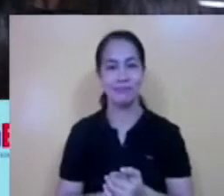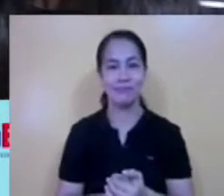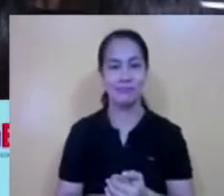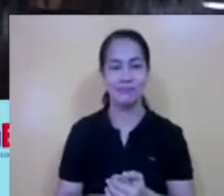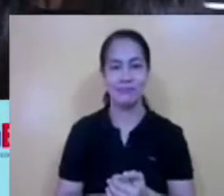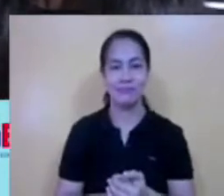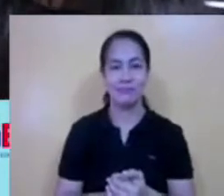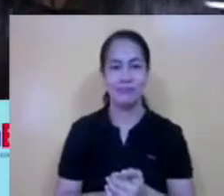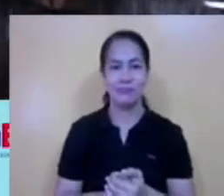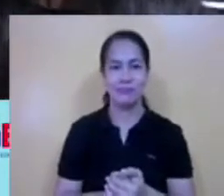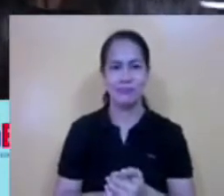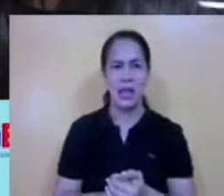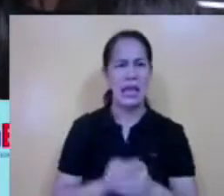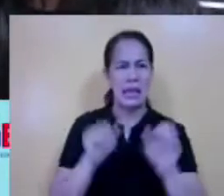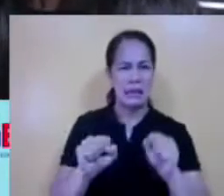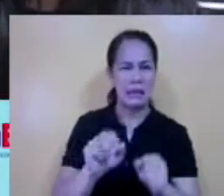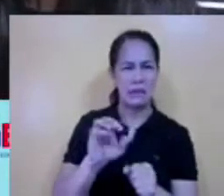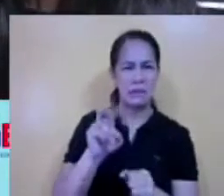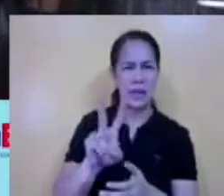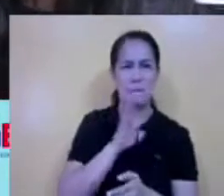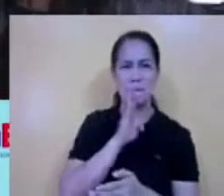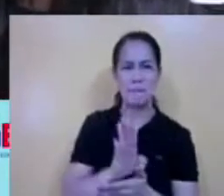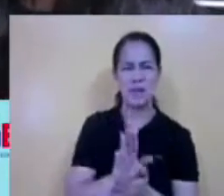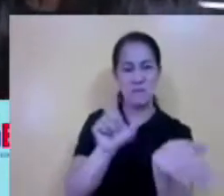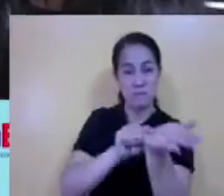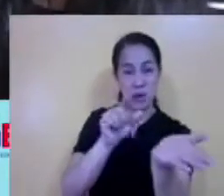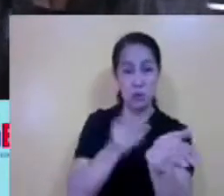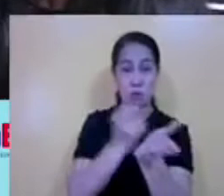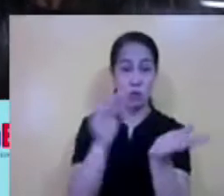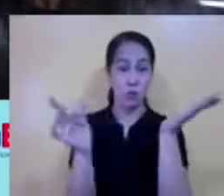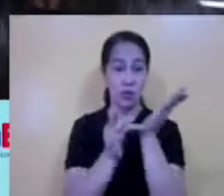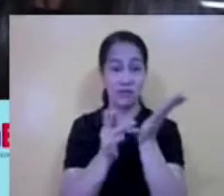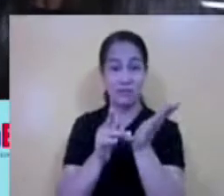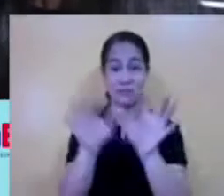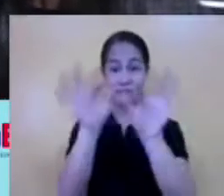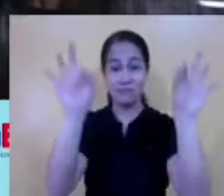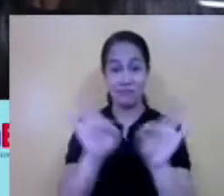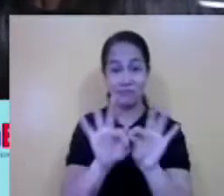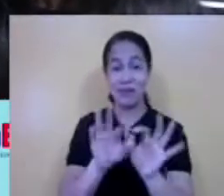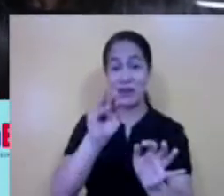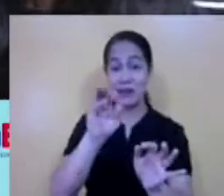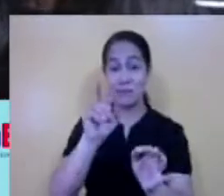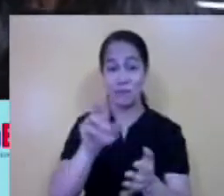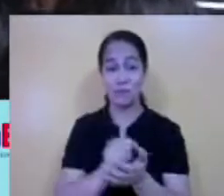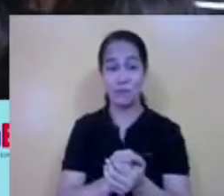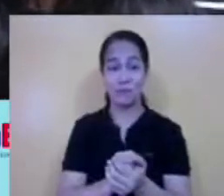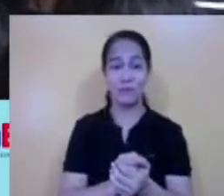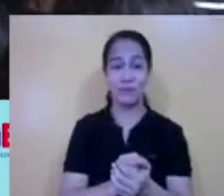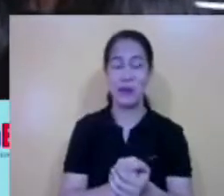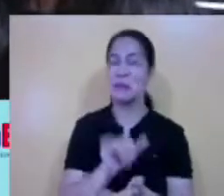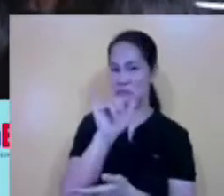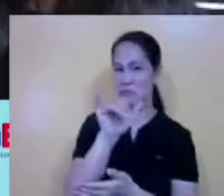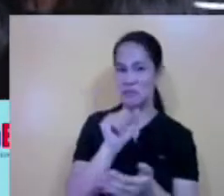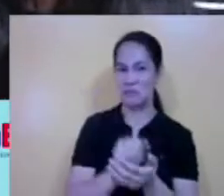Can my MOVs be in print or digital form? So MOVs, yes, MOVs